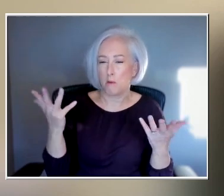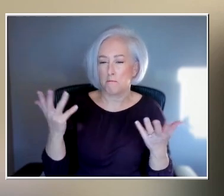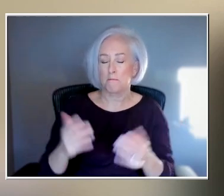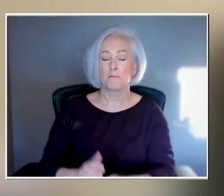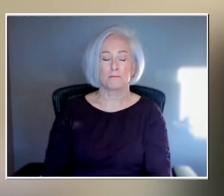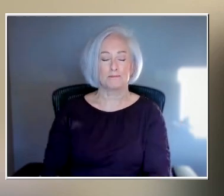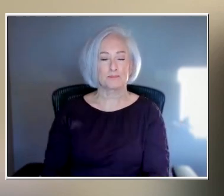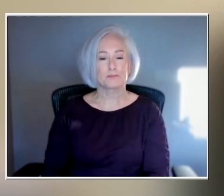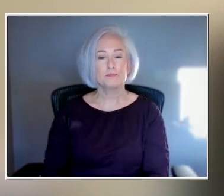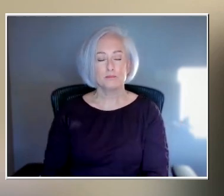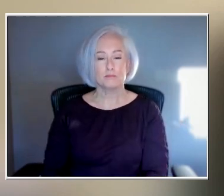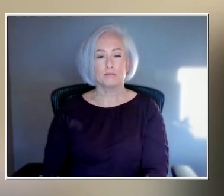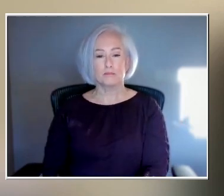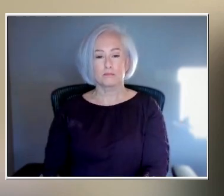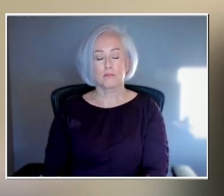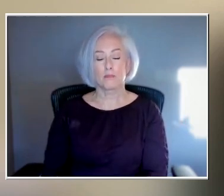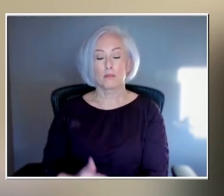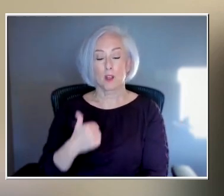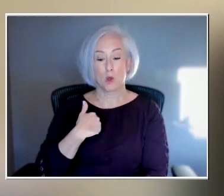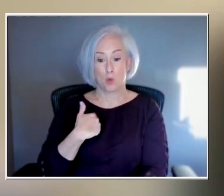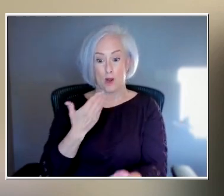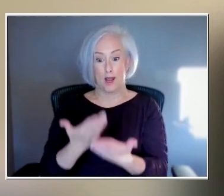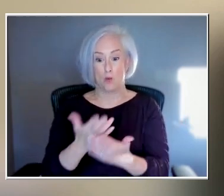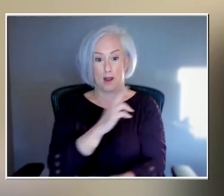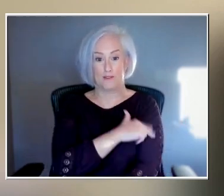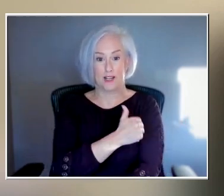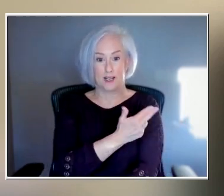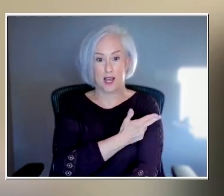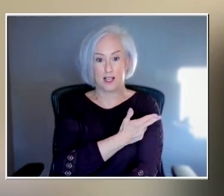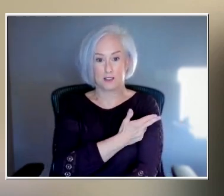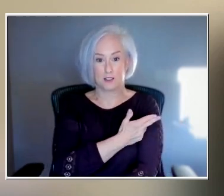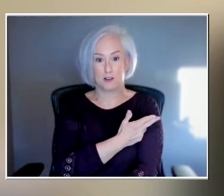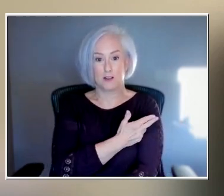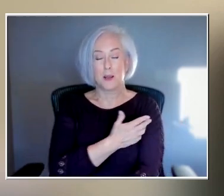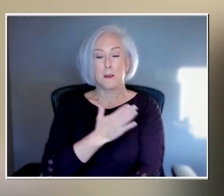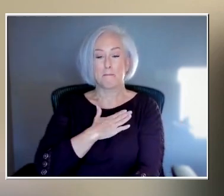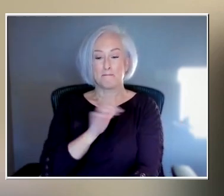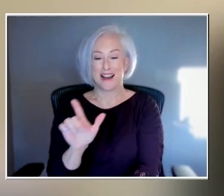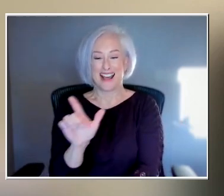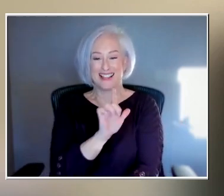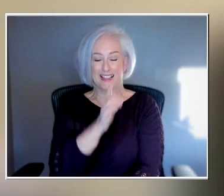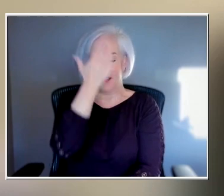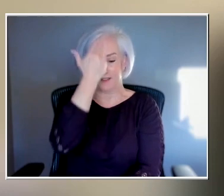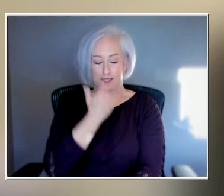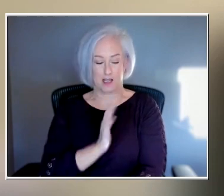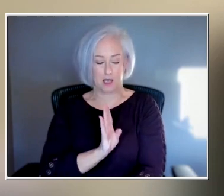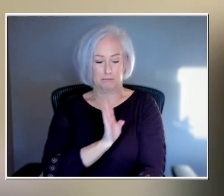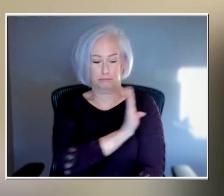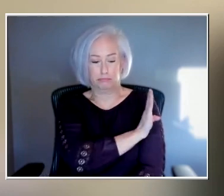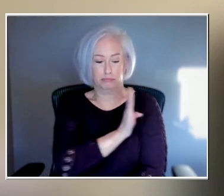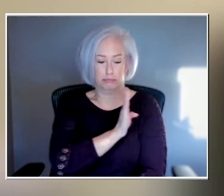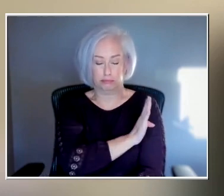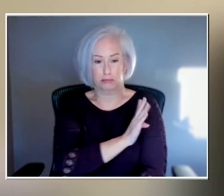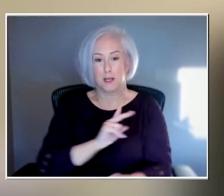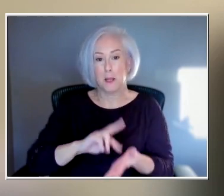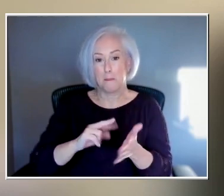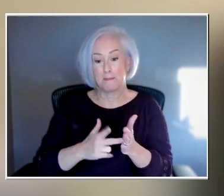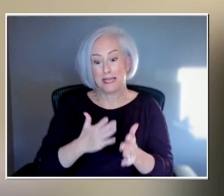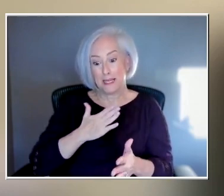When I arrived at the hospital, I had lost my entire left side. So my stroke was on the right side of the